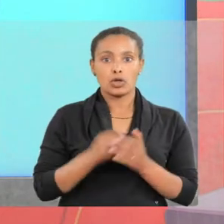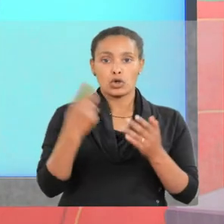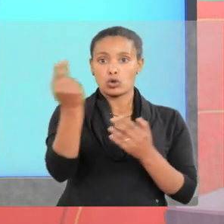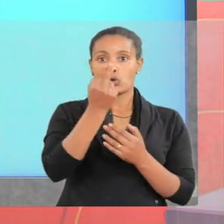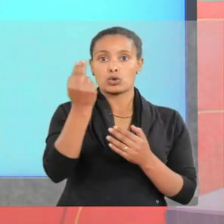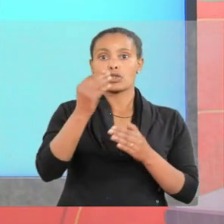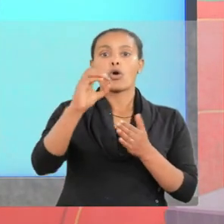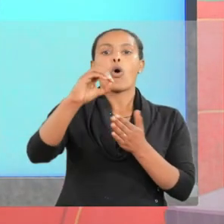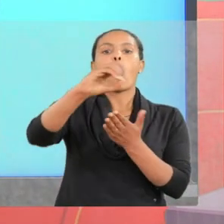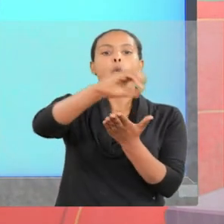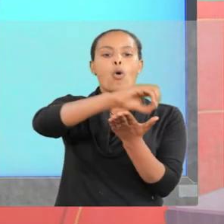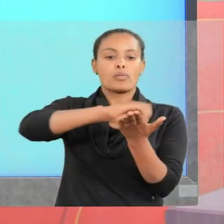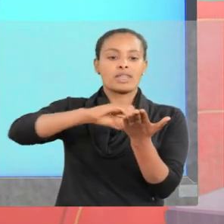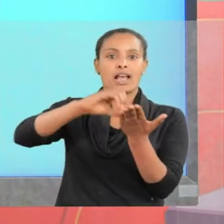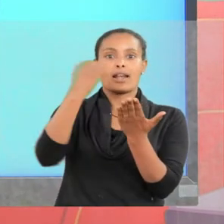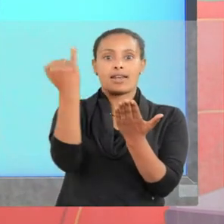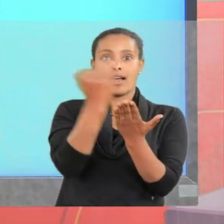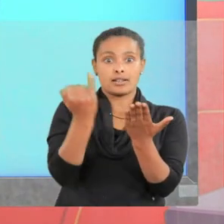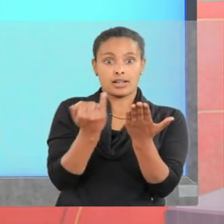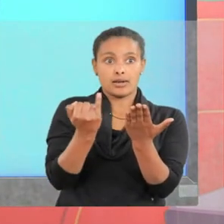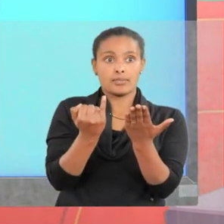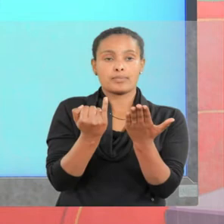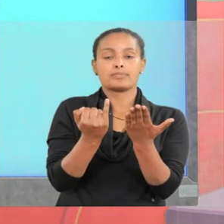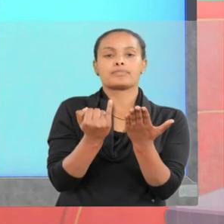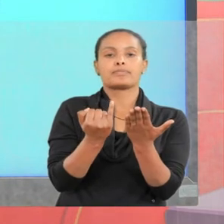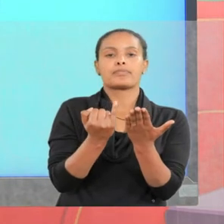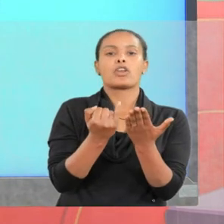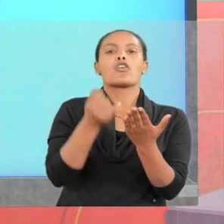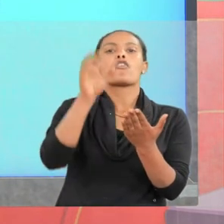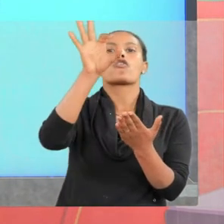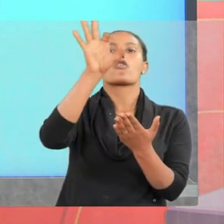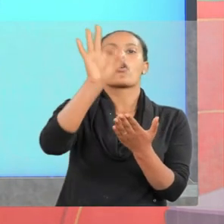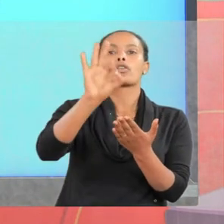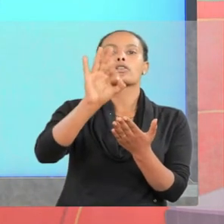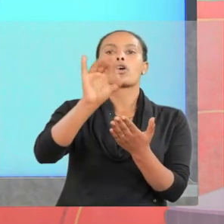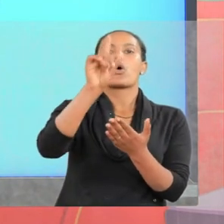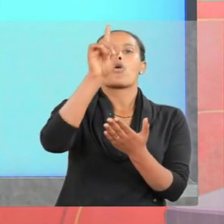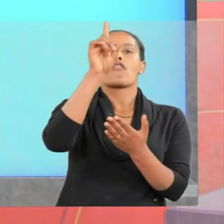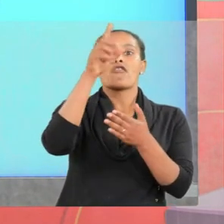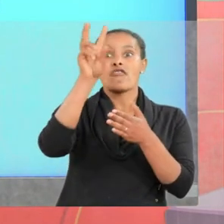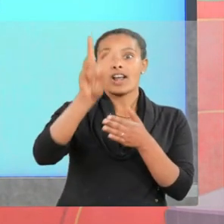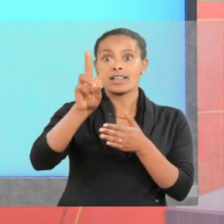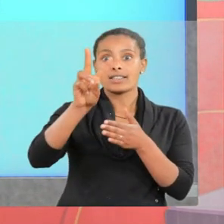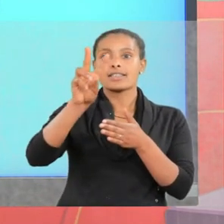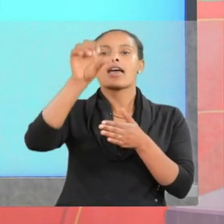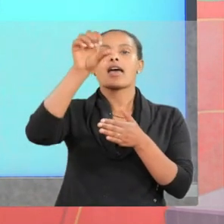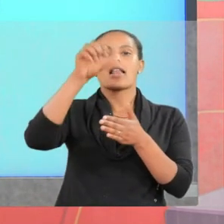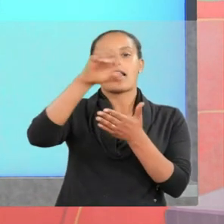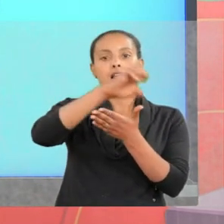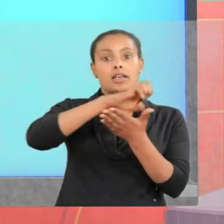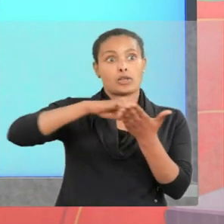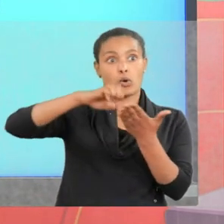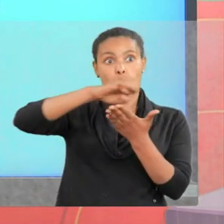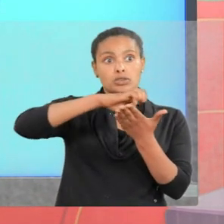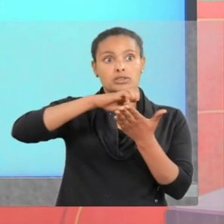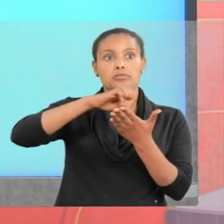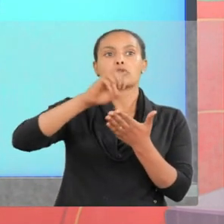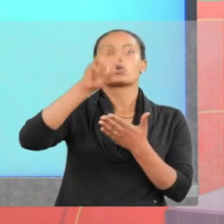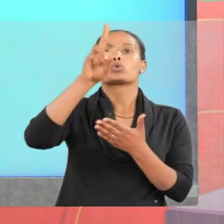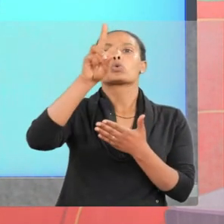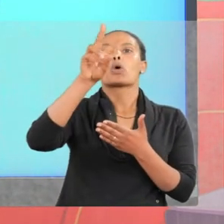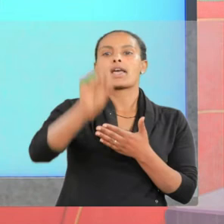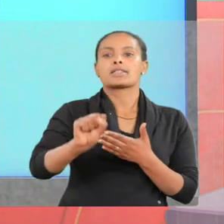Using orbital diagram, electronic configuration of fluorine valence electron, 2s atomic orbital, you see,